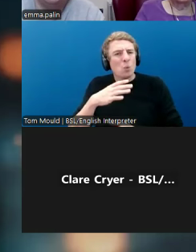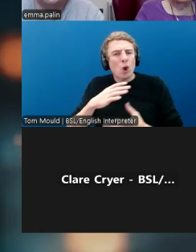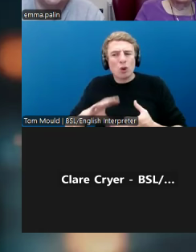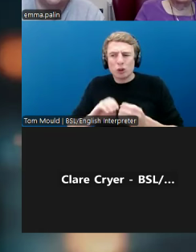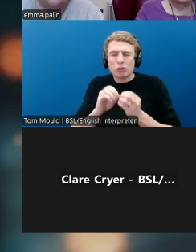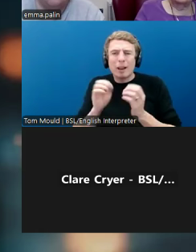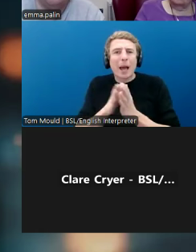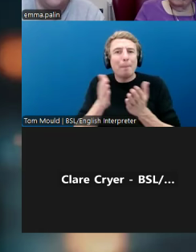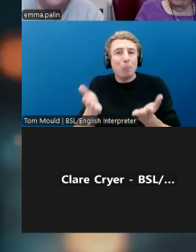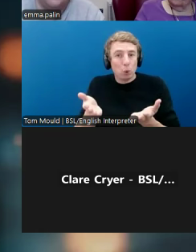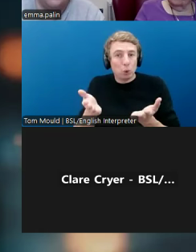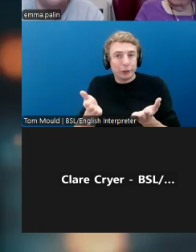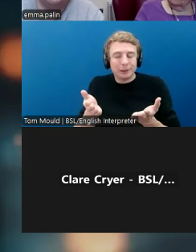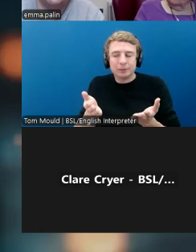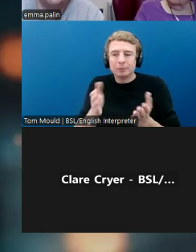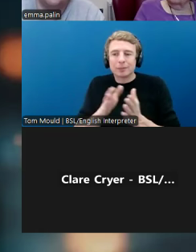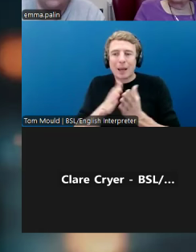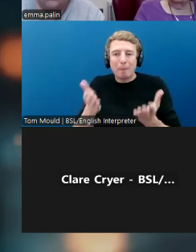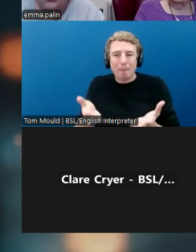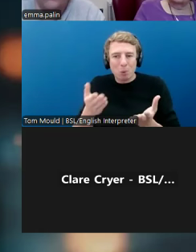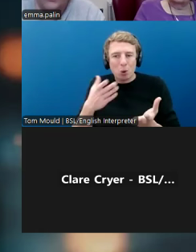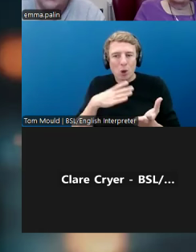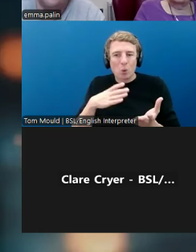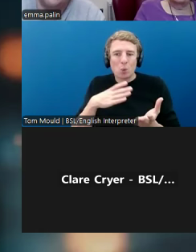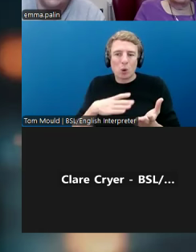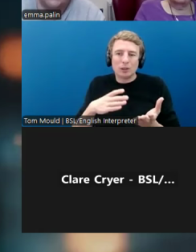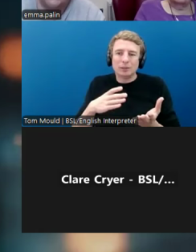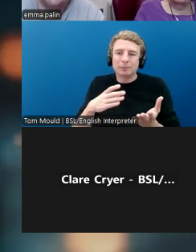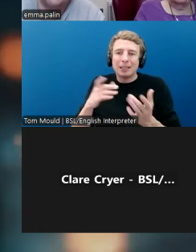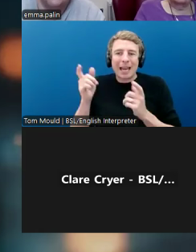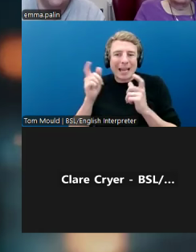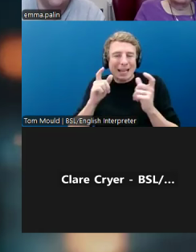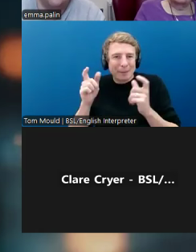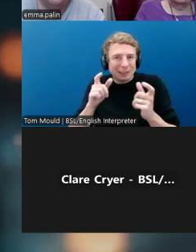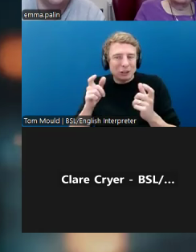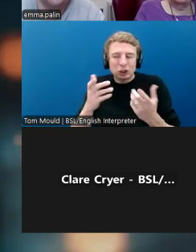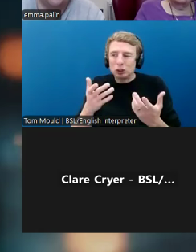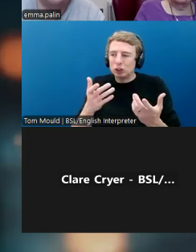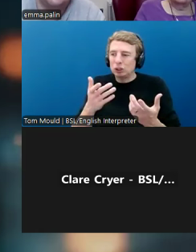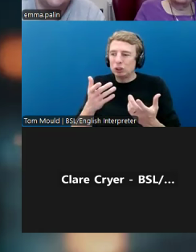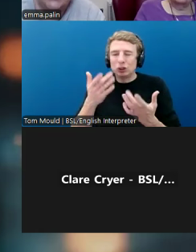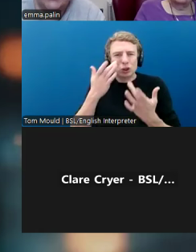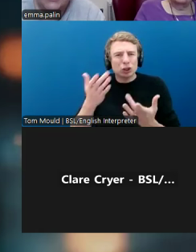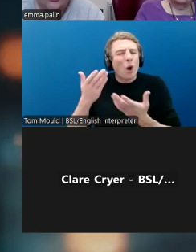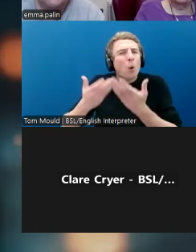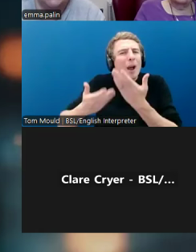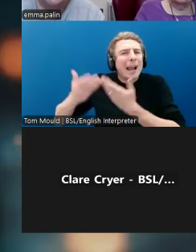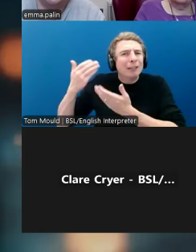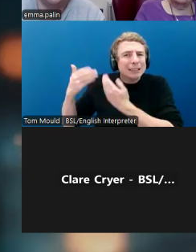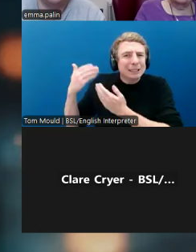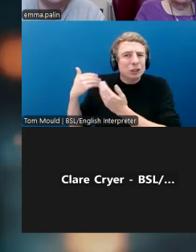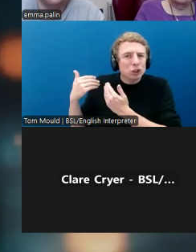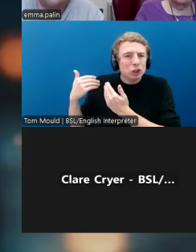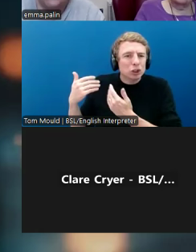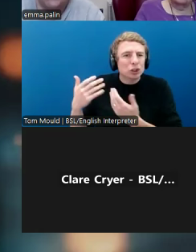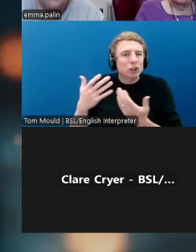displayed images of heritage from all of our different sites. So obviously the kilns in the